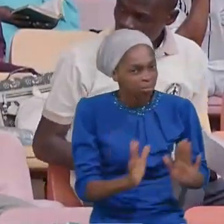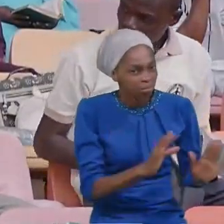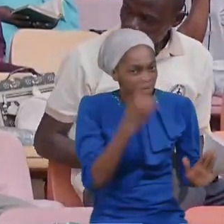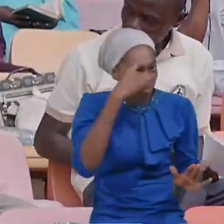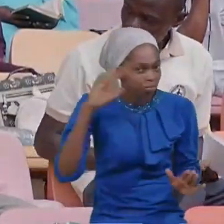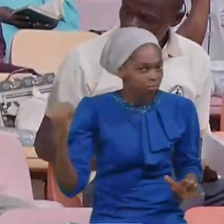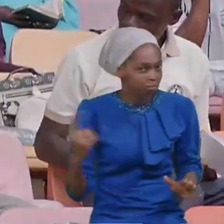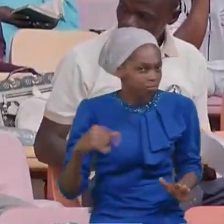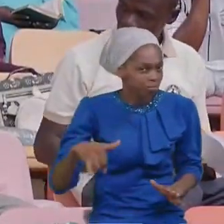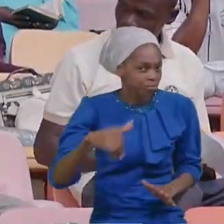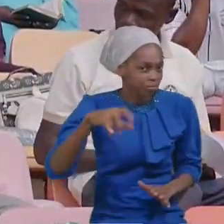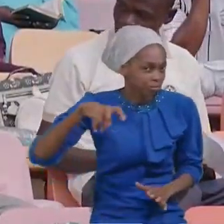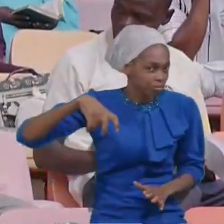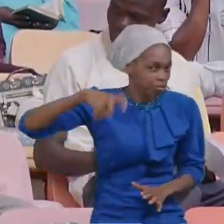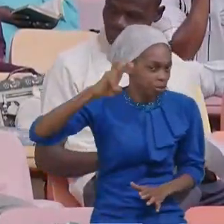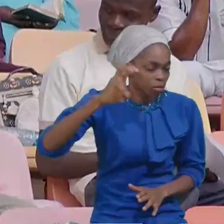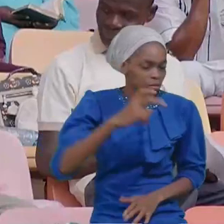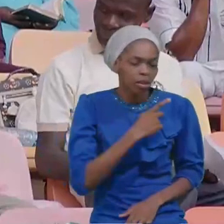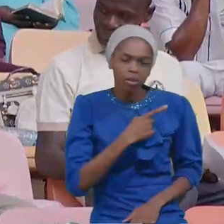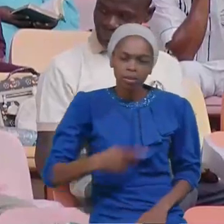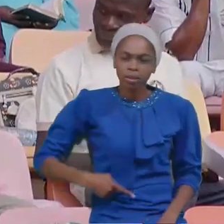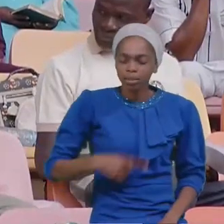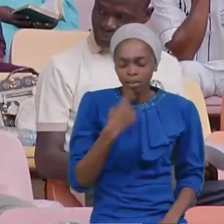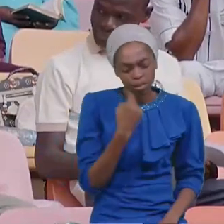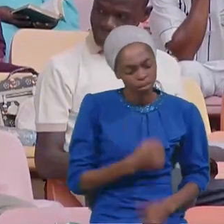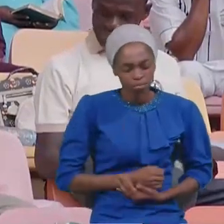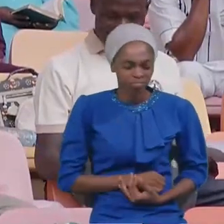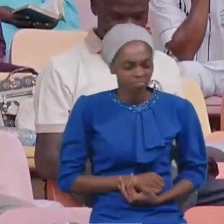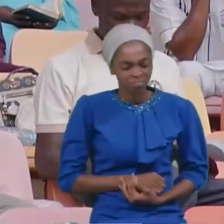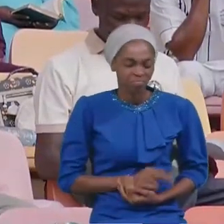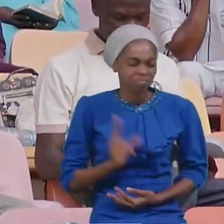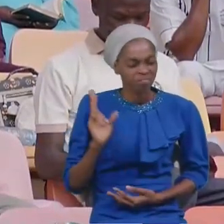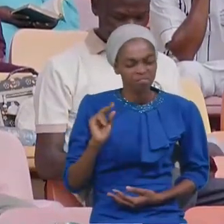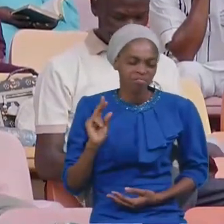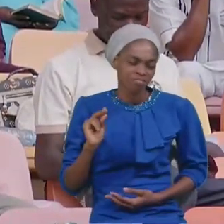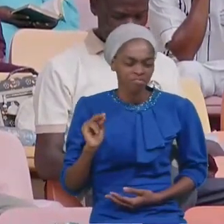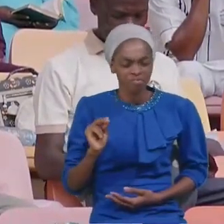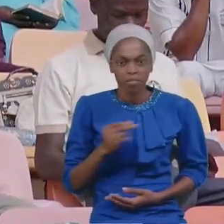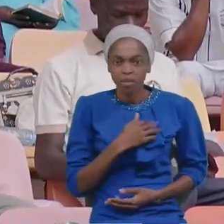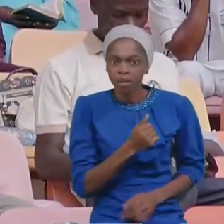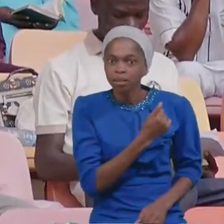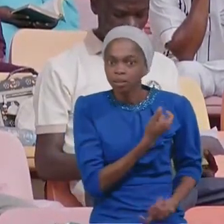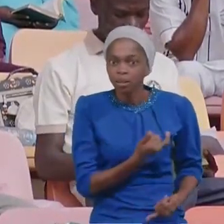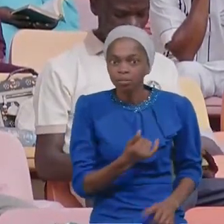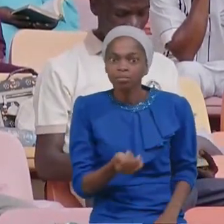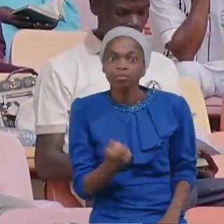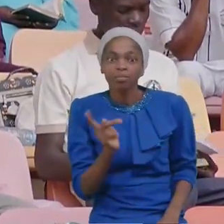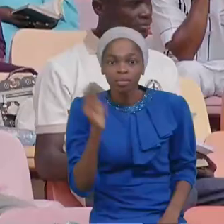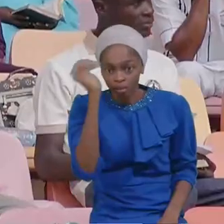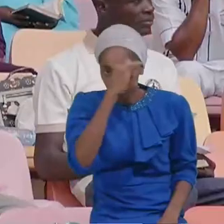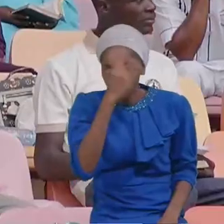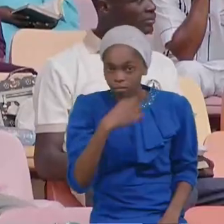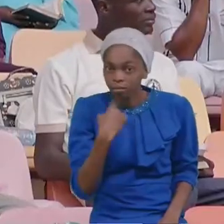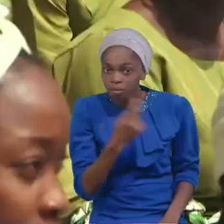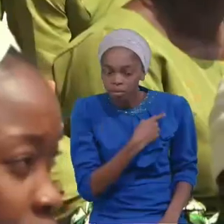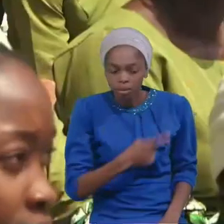the staff. You are the greatest fool that I've seen in the land. You're going for a